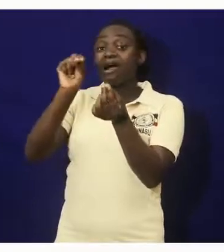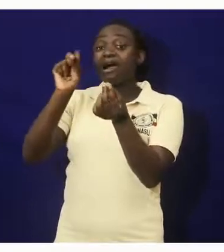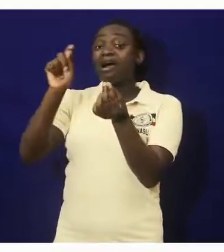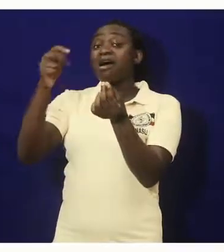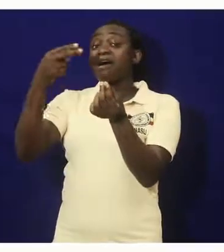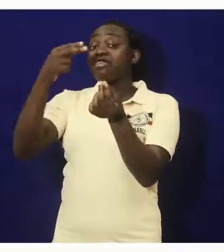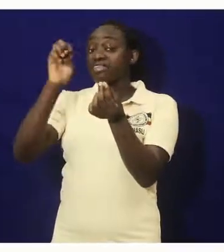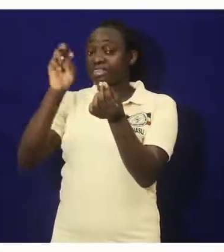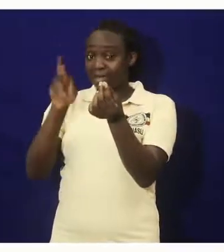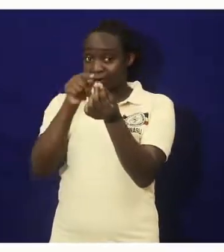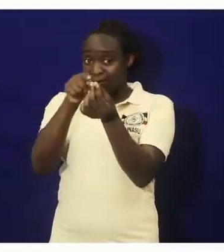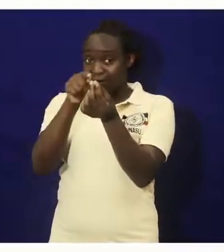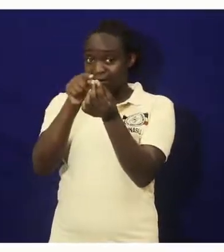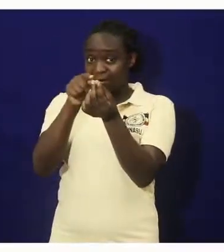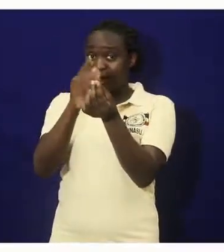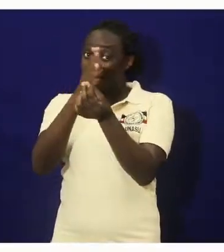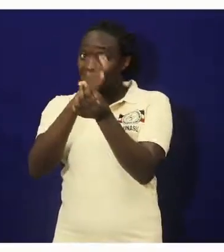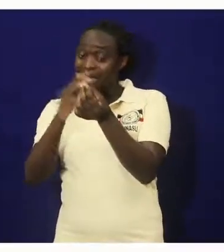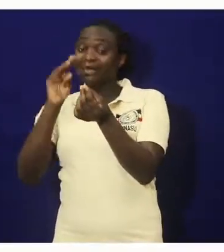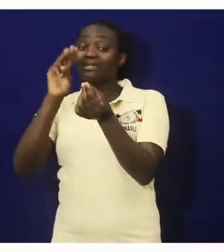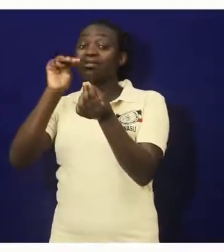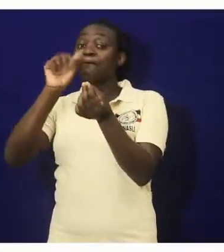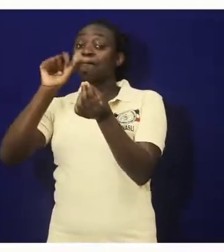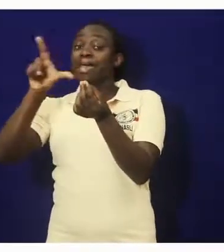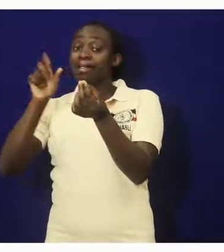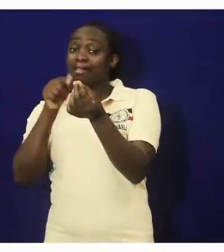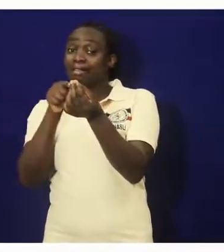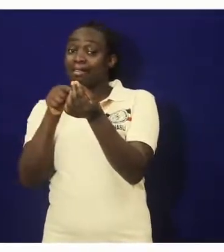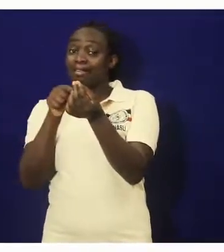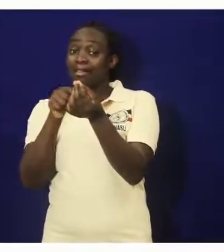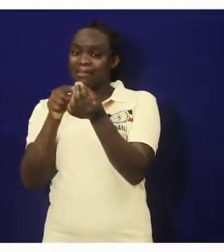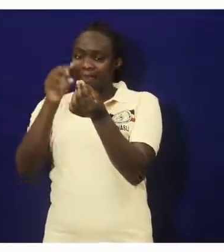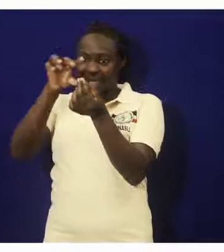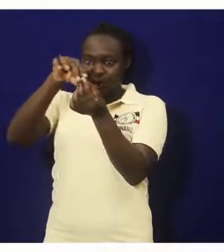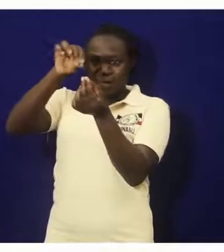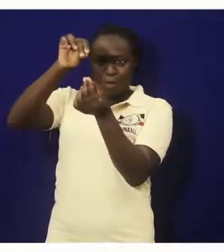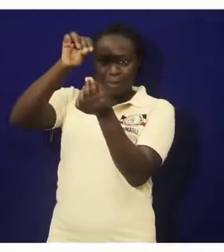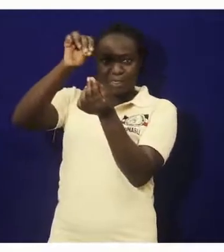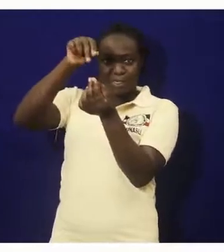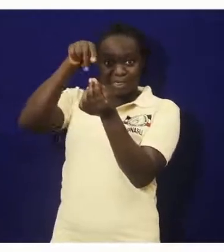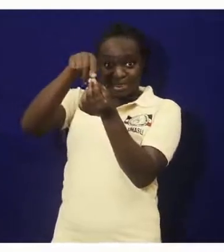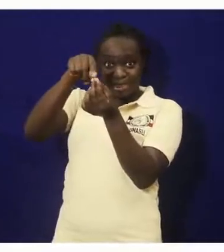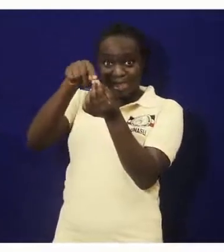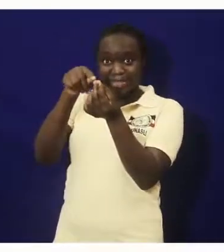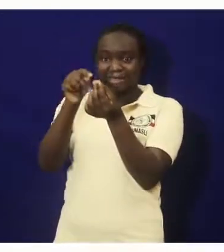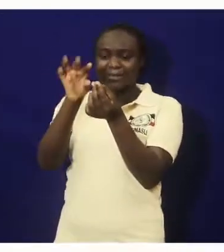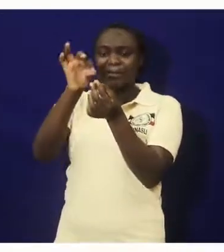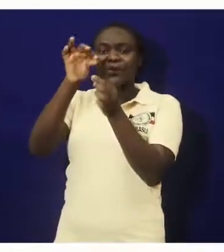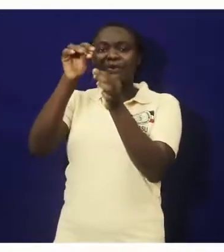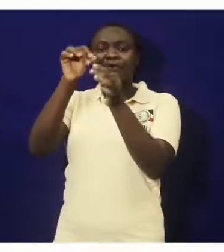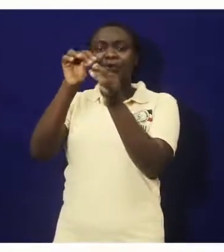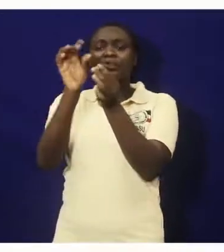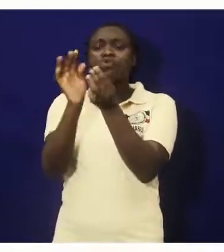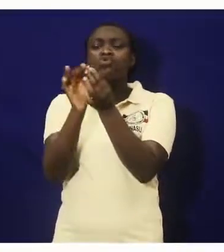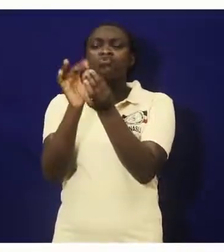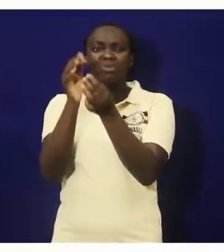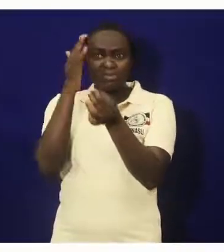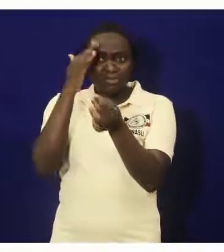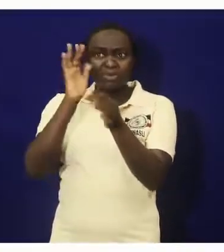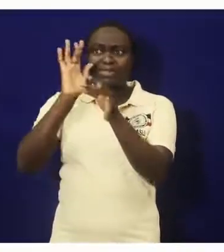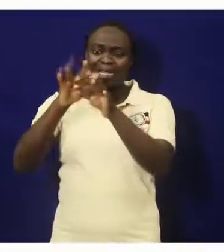flower. It is from the anther that we get what we call the